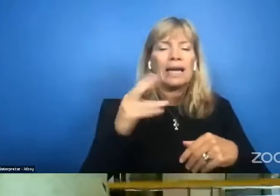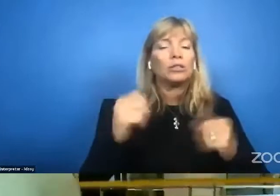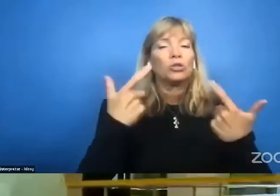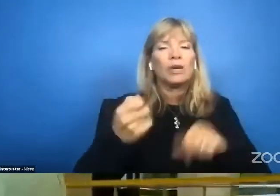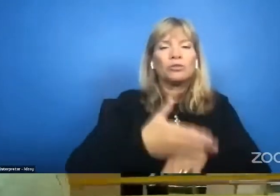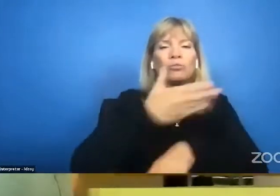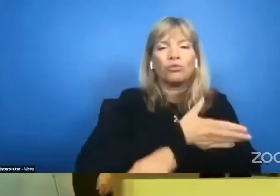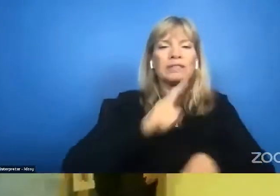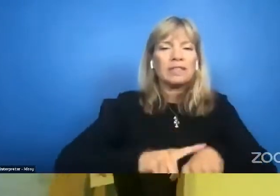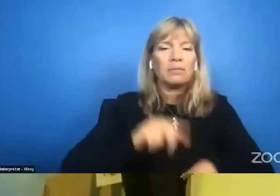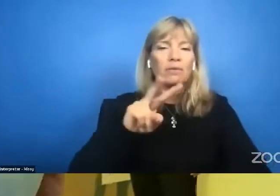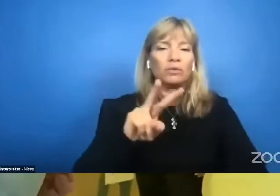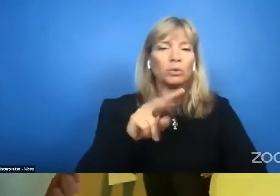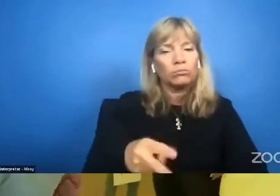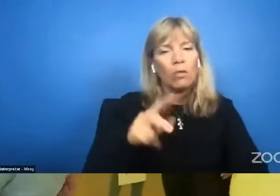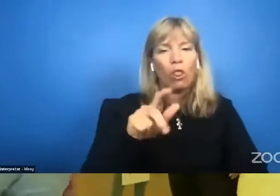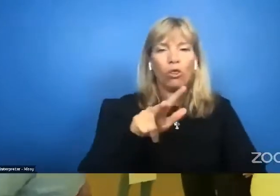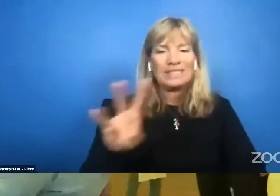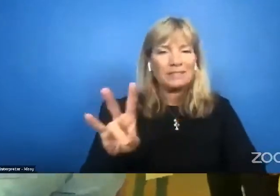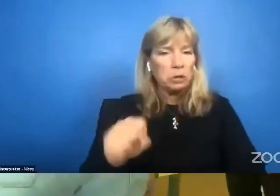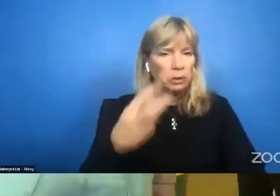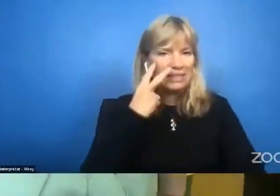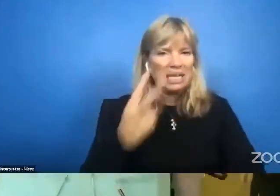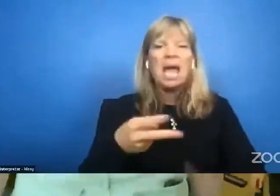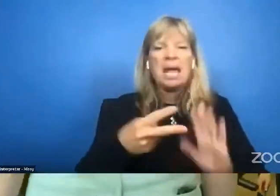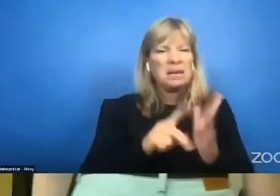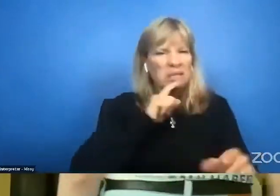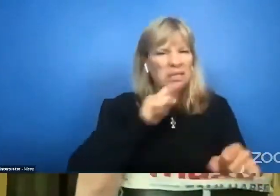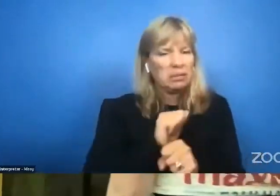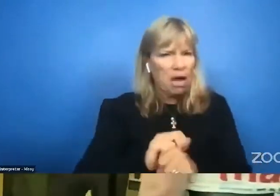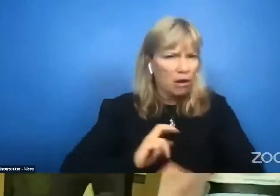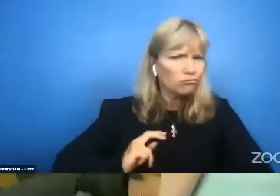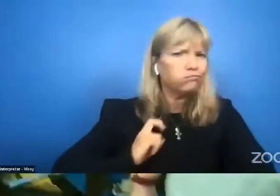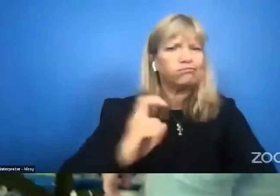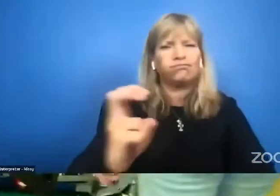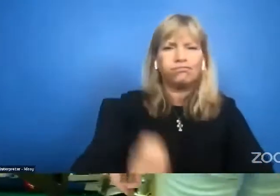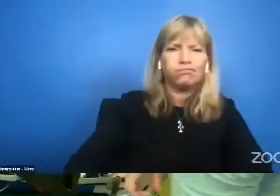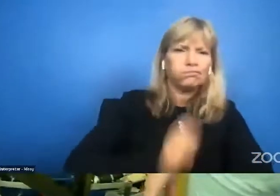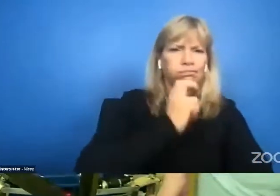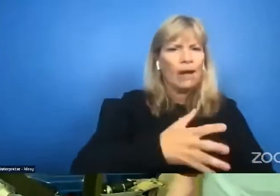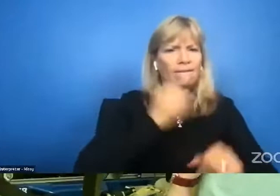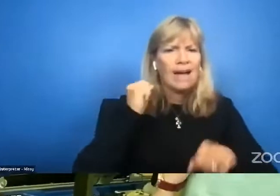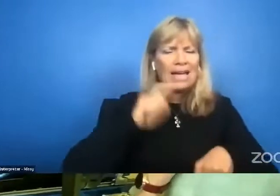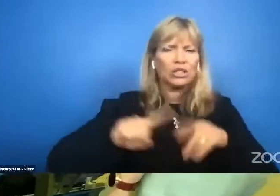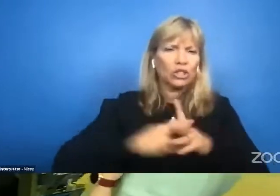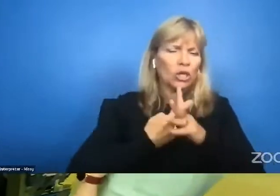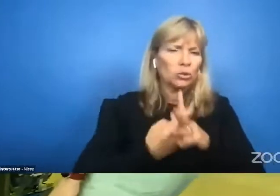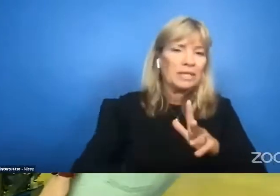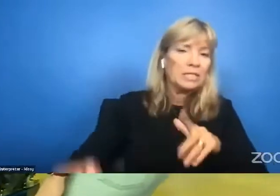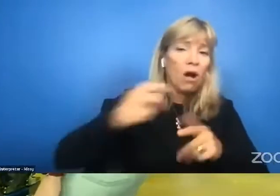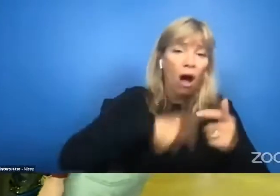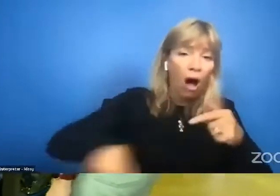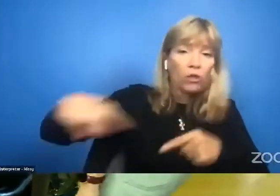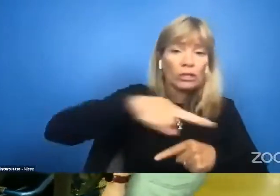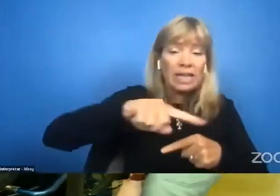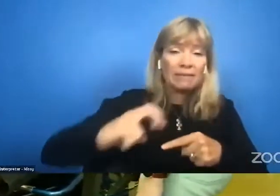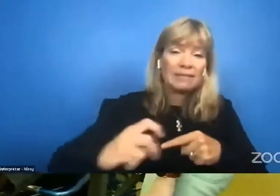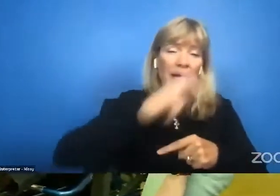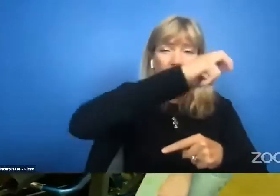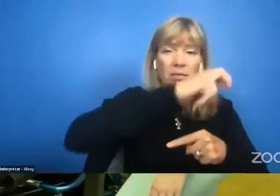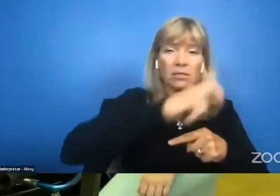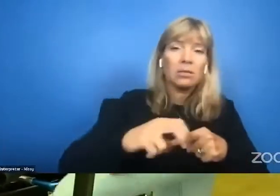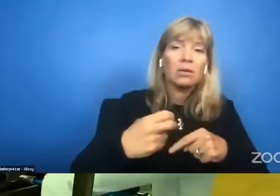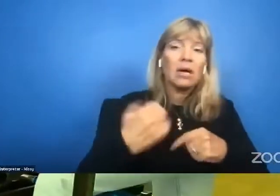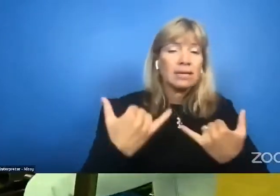he means business here. And what a fast start to get to the other side of the staircase. Now, in contrast to